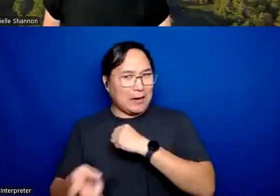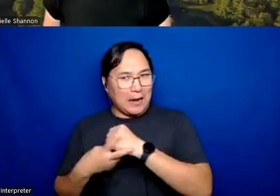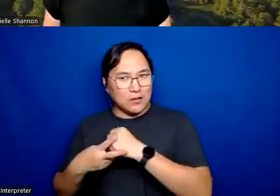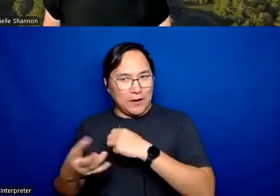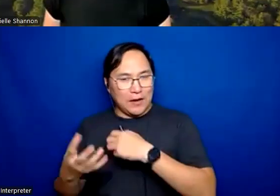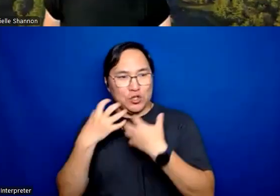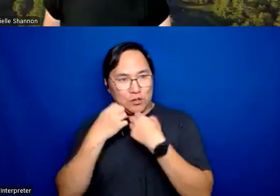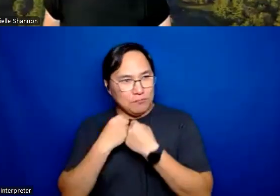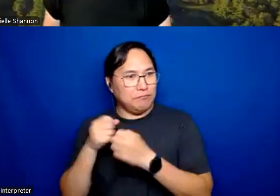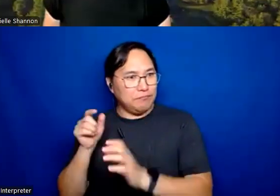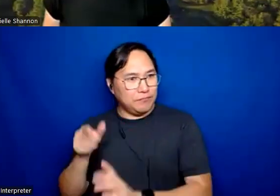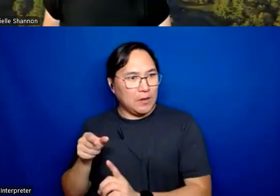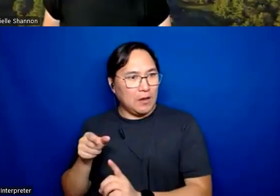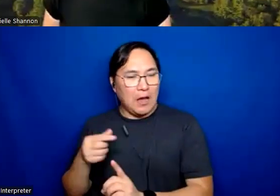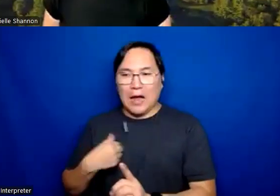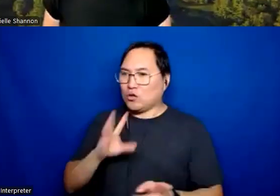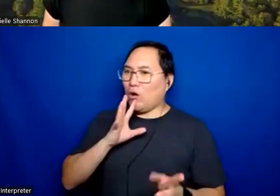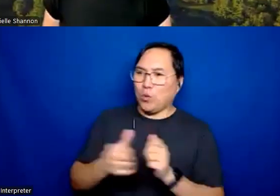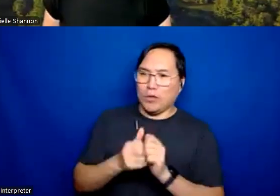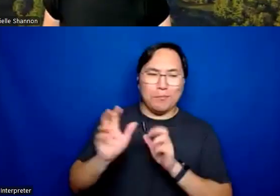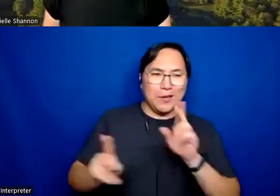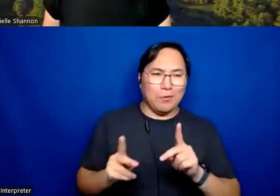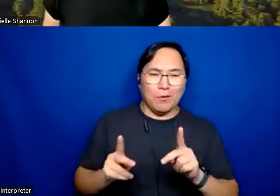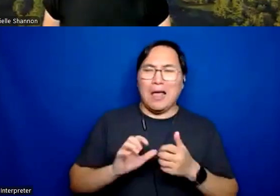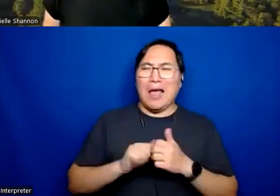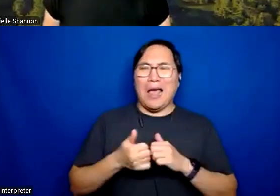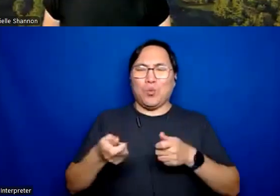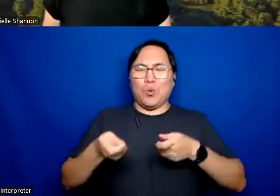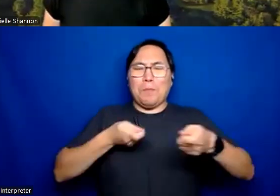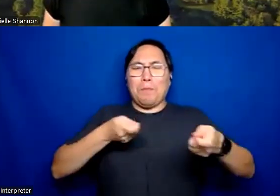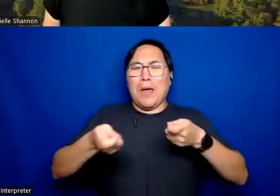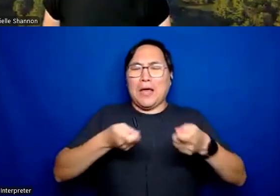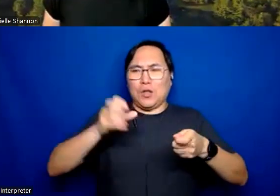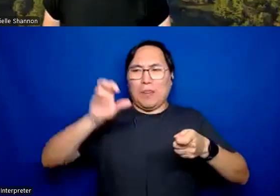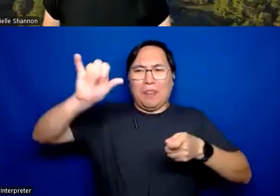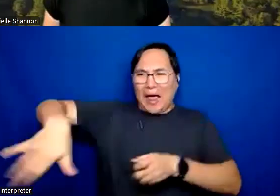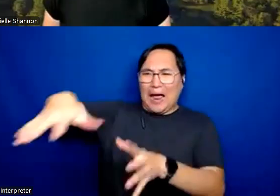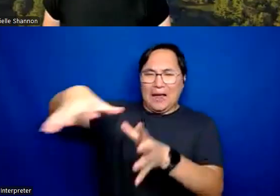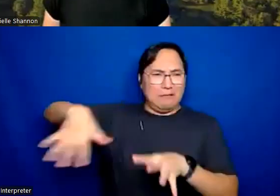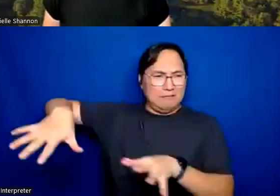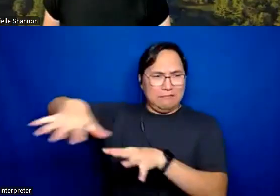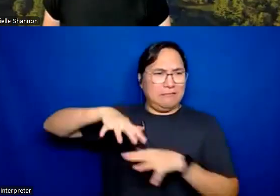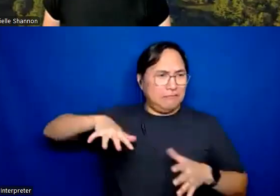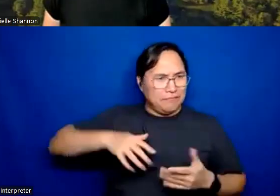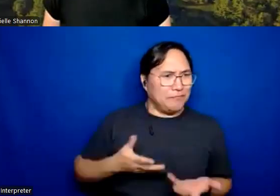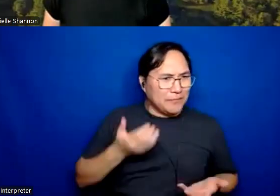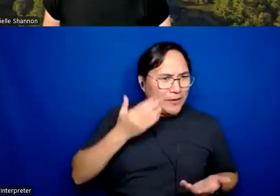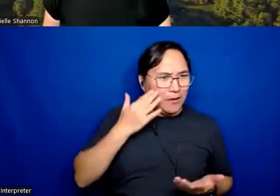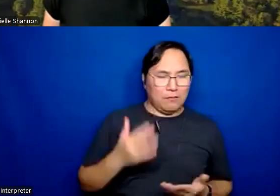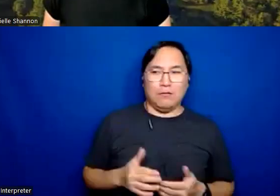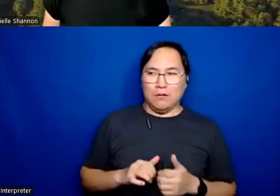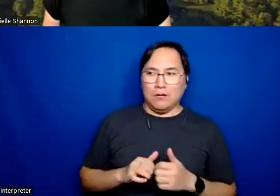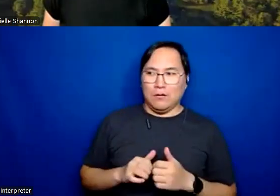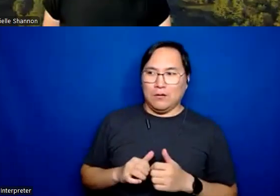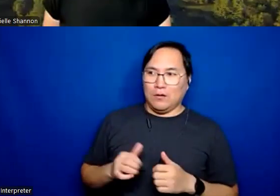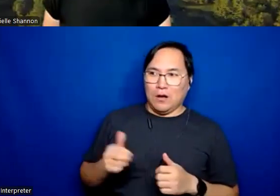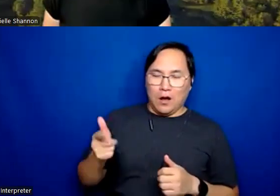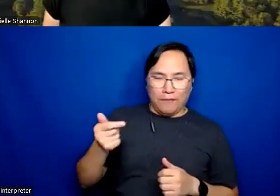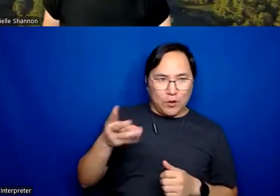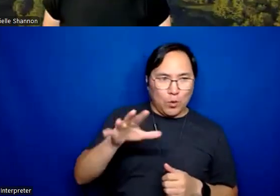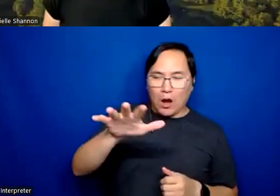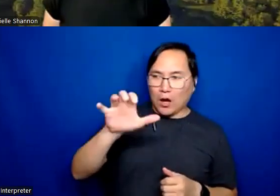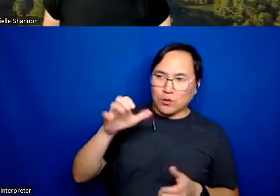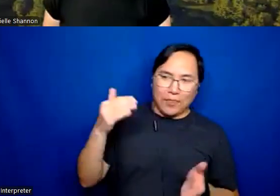I spend a lot of time talking to people and sort of managing that side of the equation, right? Dealing with hundreds of thousands of people on